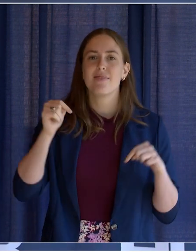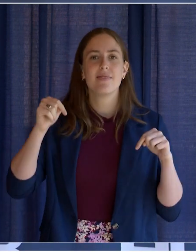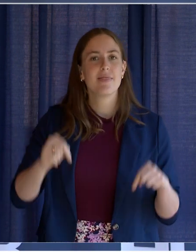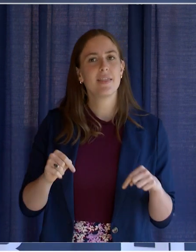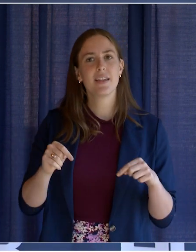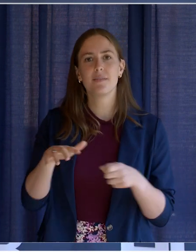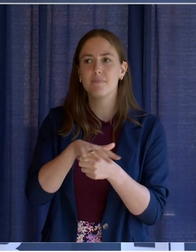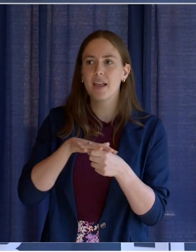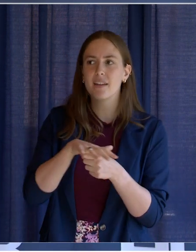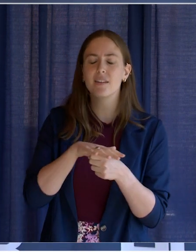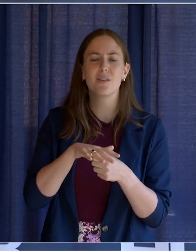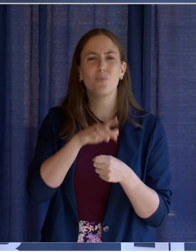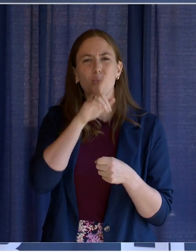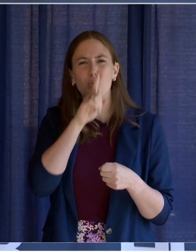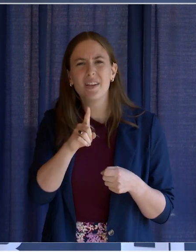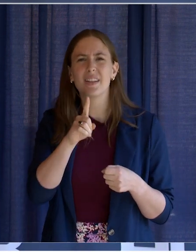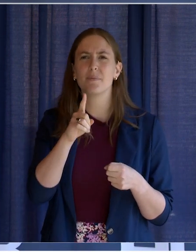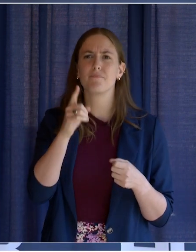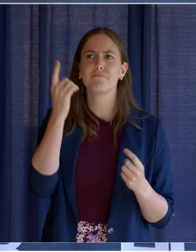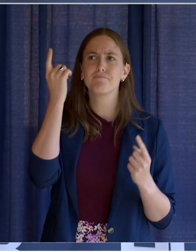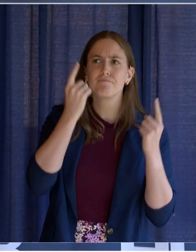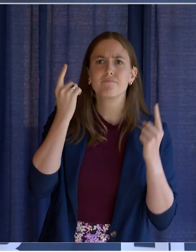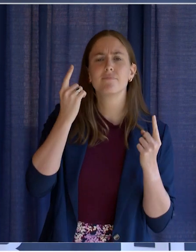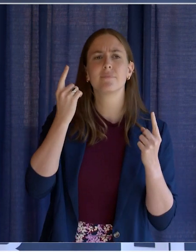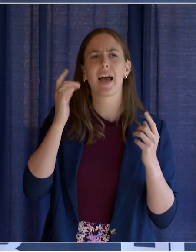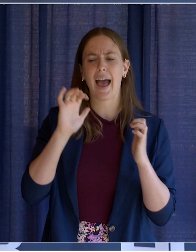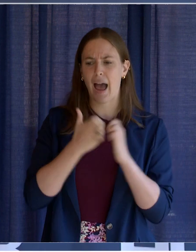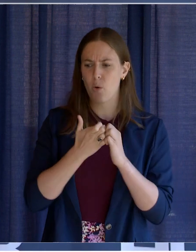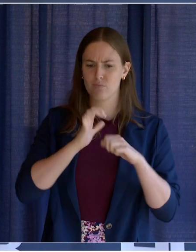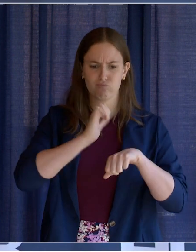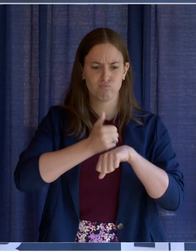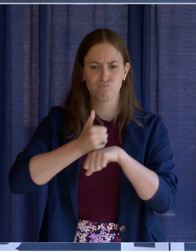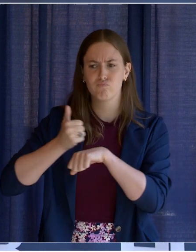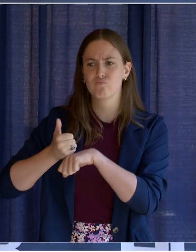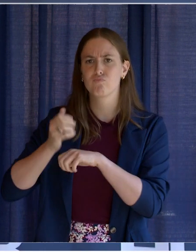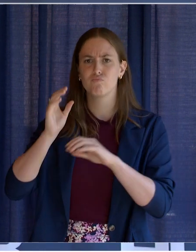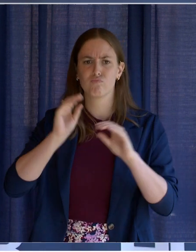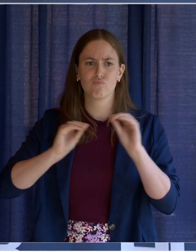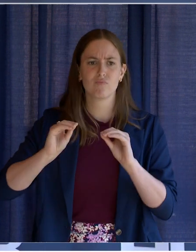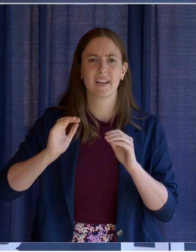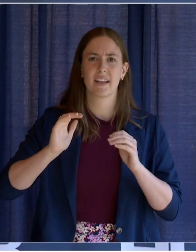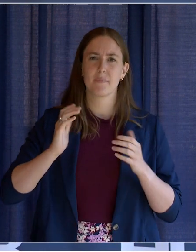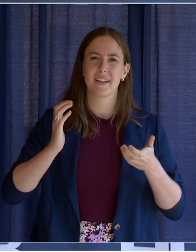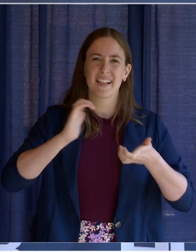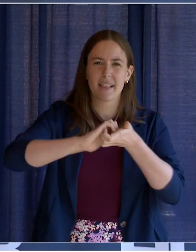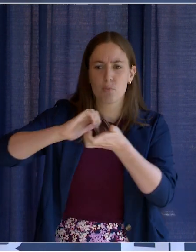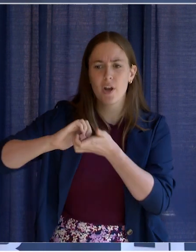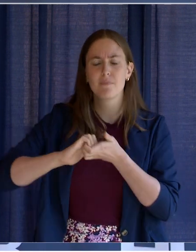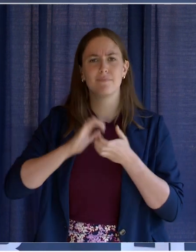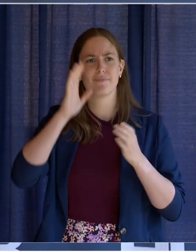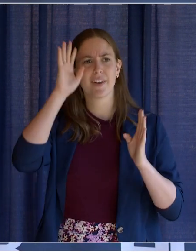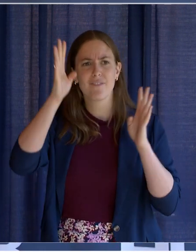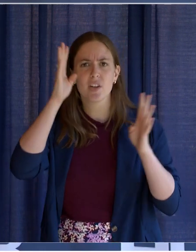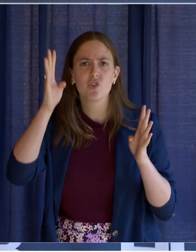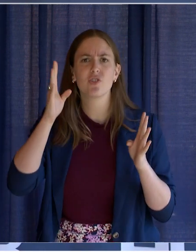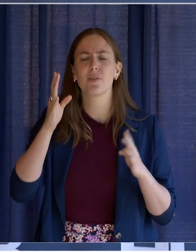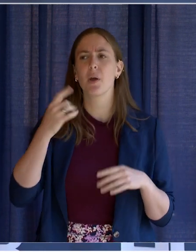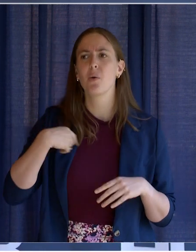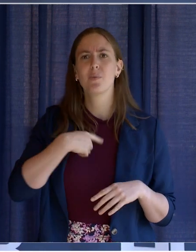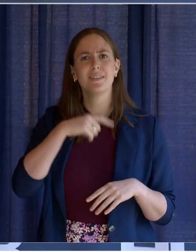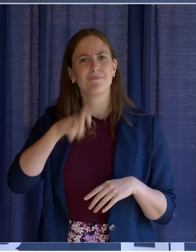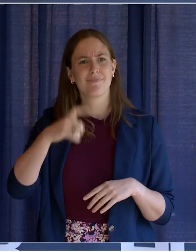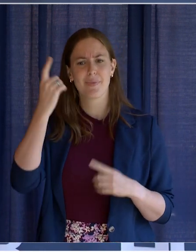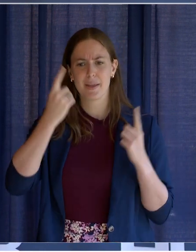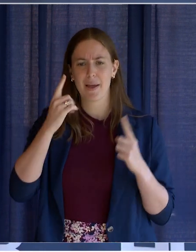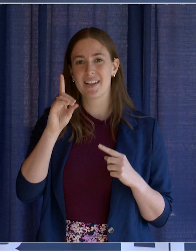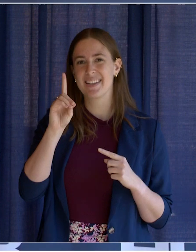for innovation, collaboration, getting people together to address, the rising issues in cybersecurity and data